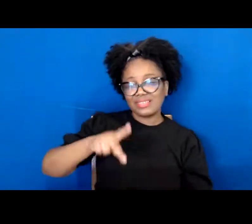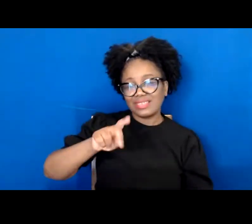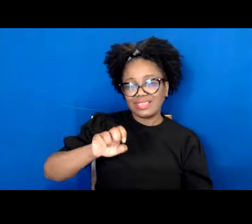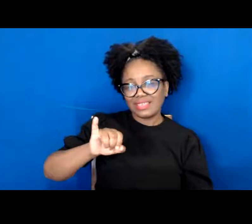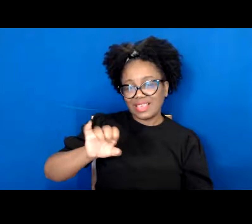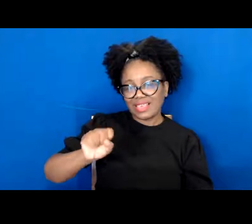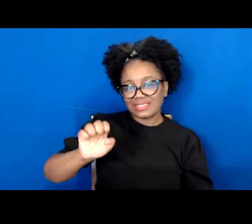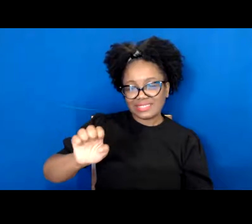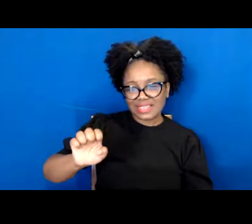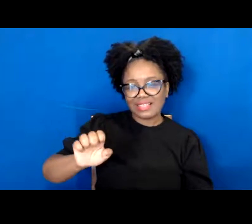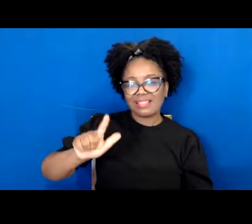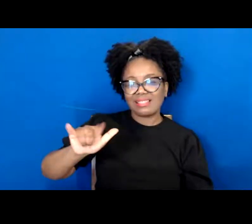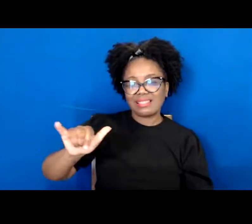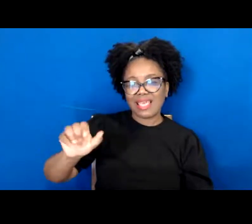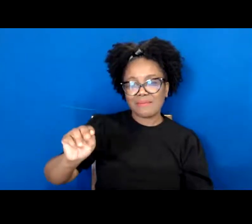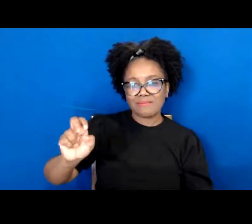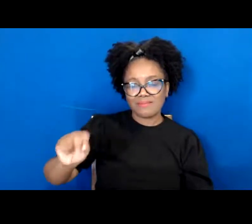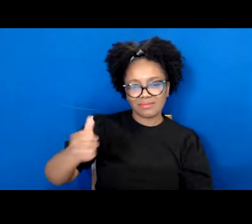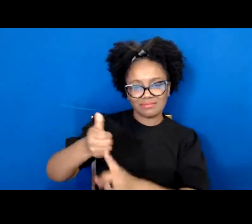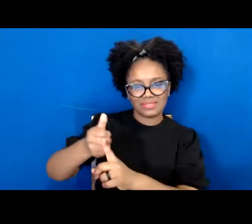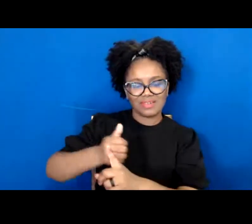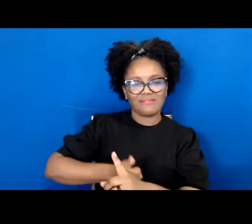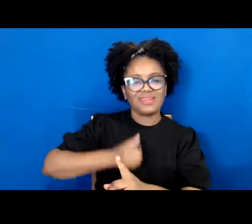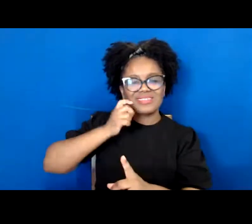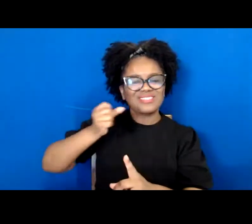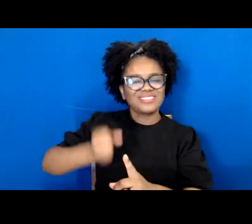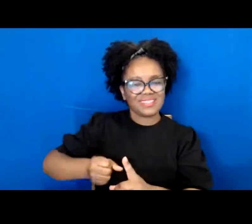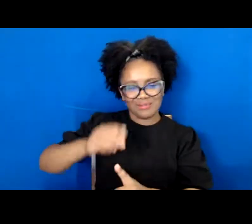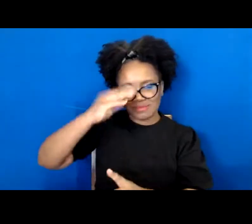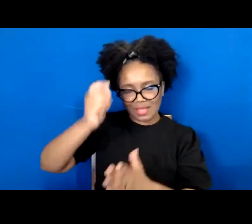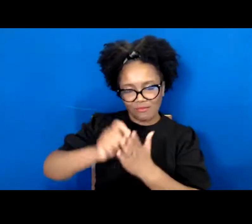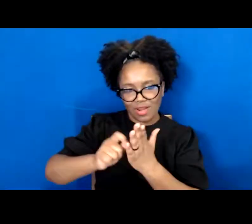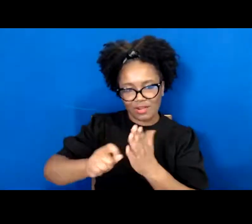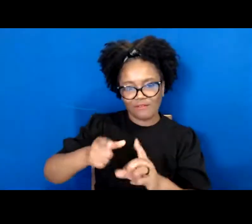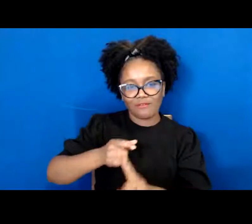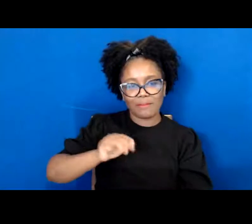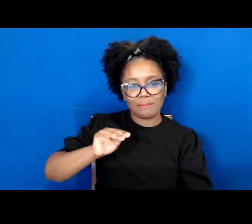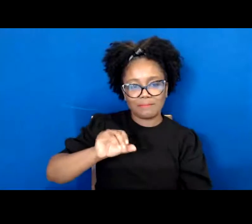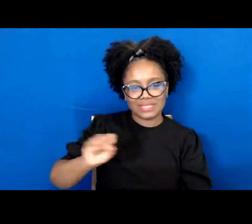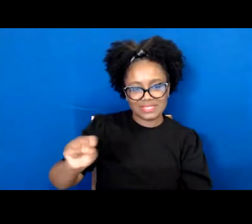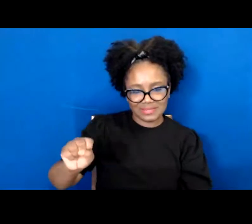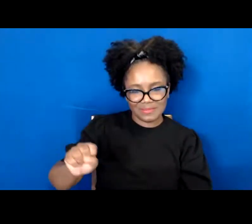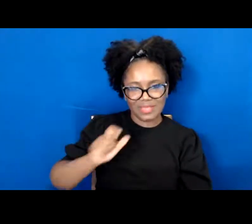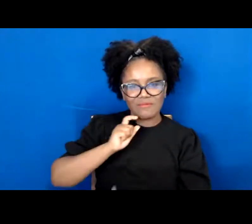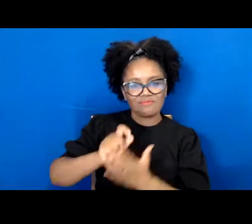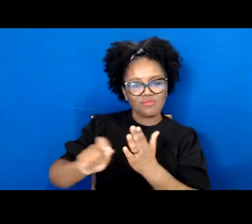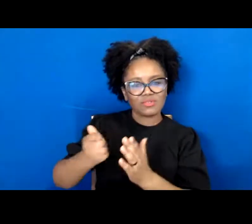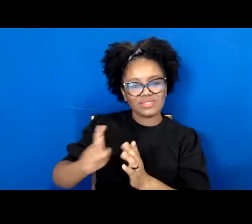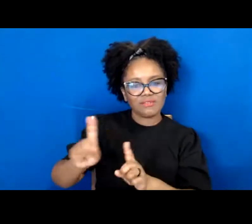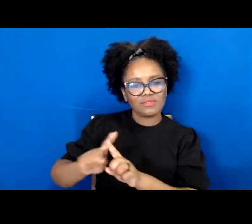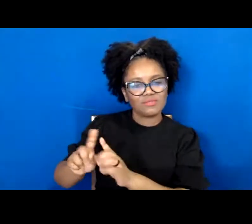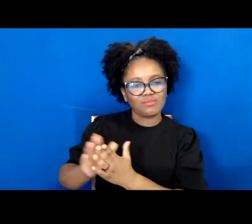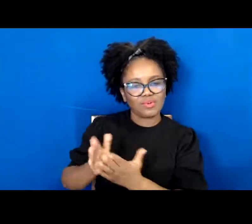from Mississippi, the author of the genre-building novel Long Division and the essay collection How to Slowly Kill Yourself and Others in